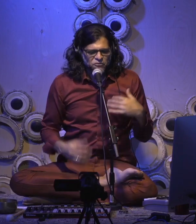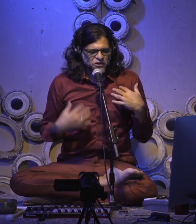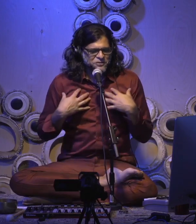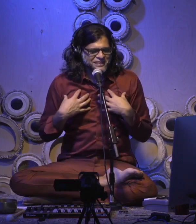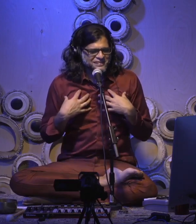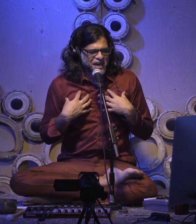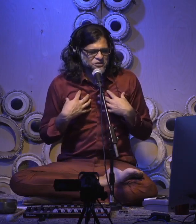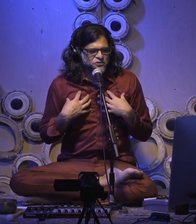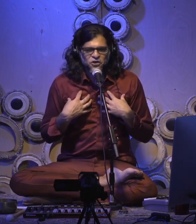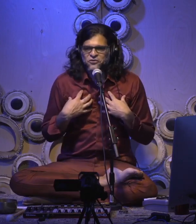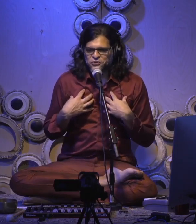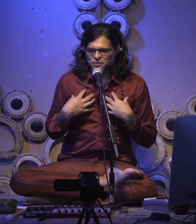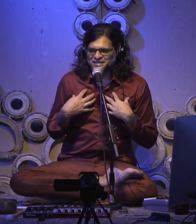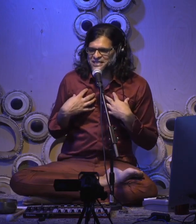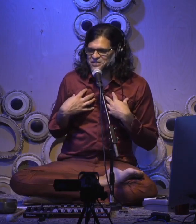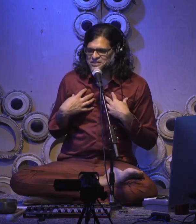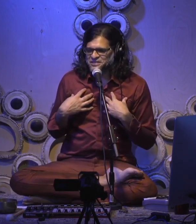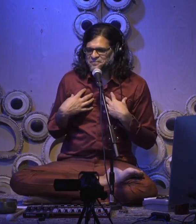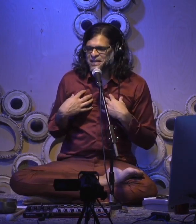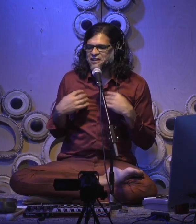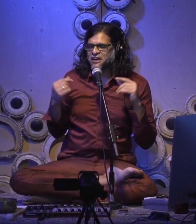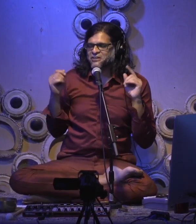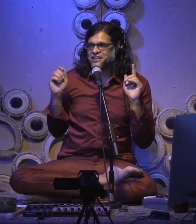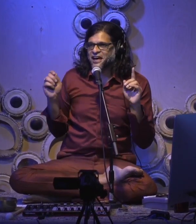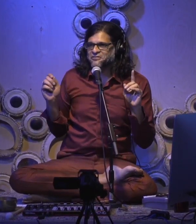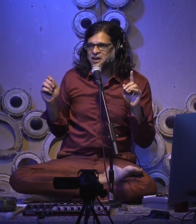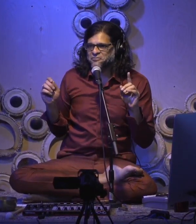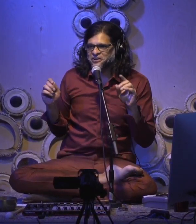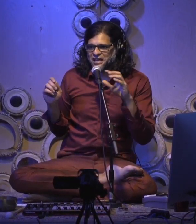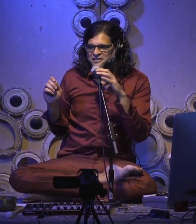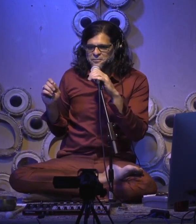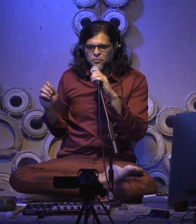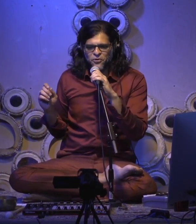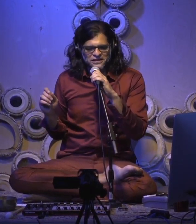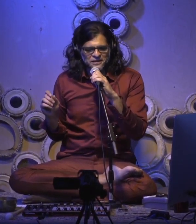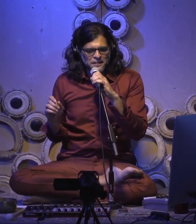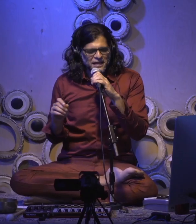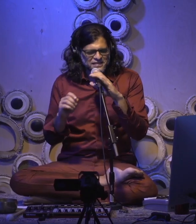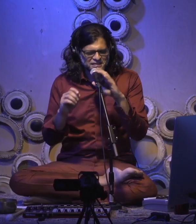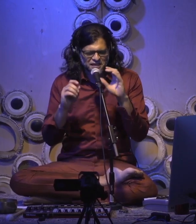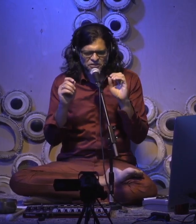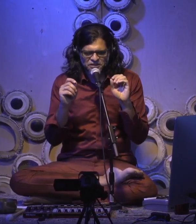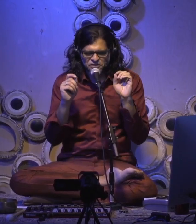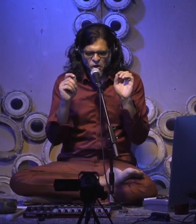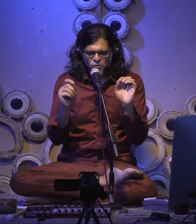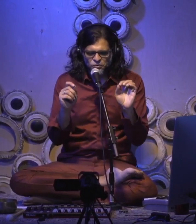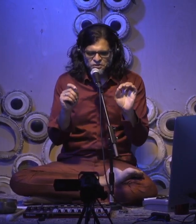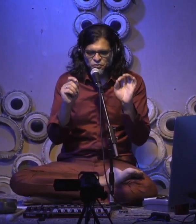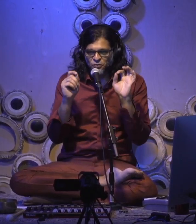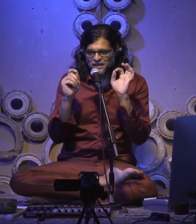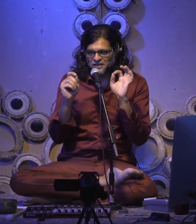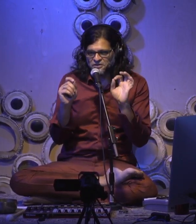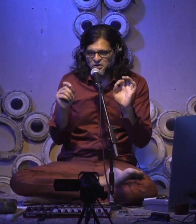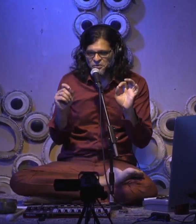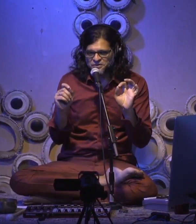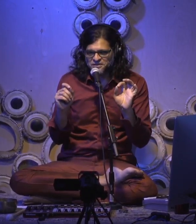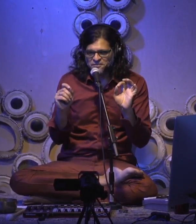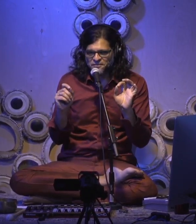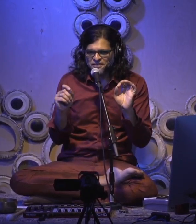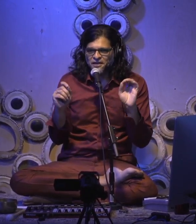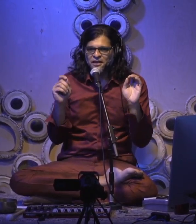I've worked with these sounds for over 20 years, and I found a lot of comfort and support in discovering the tones within the